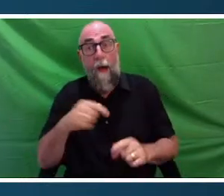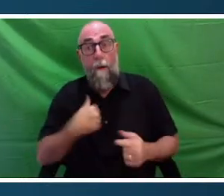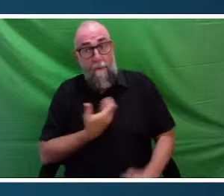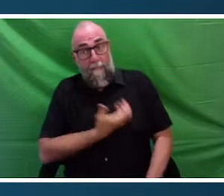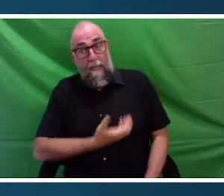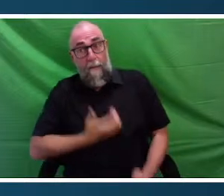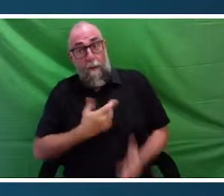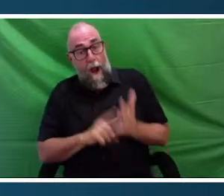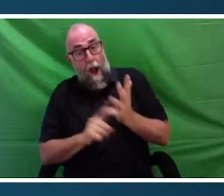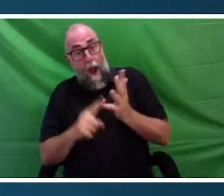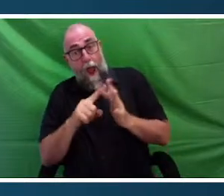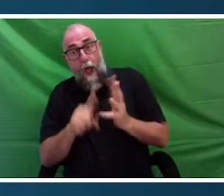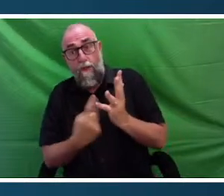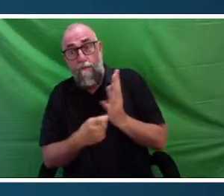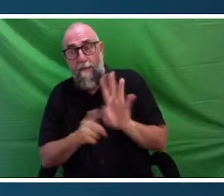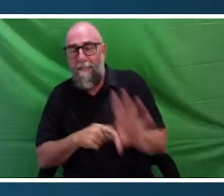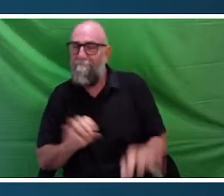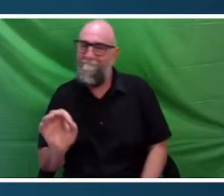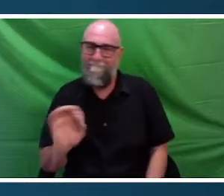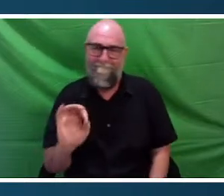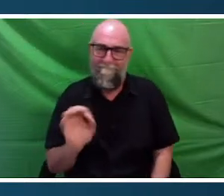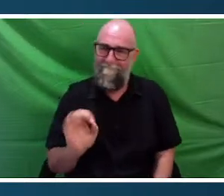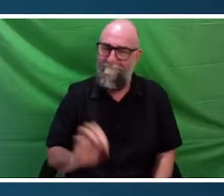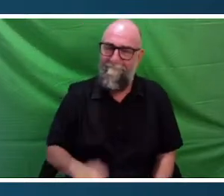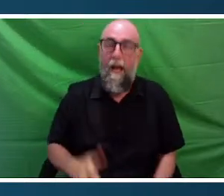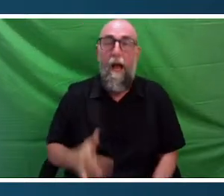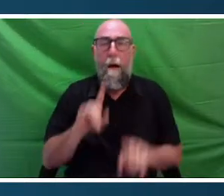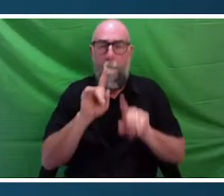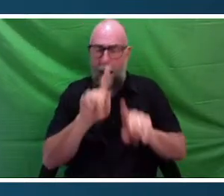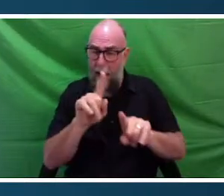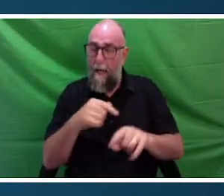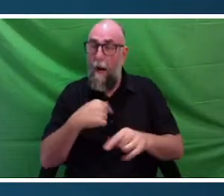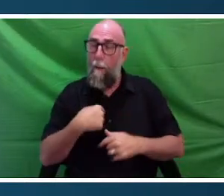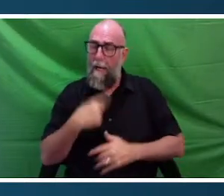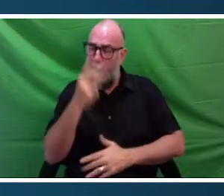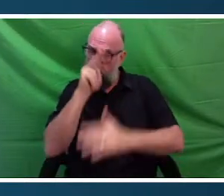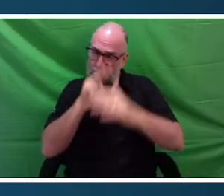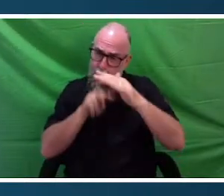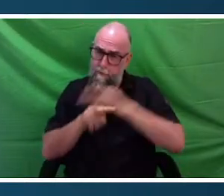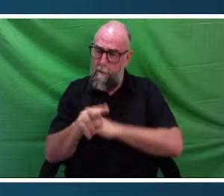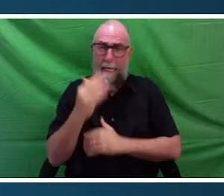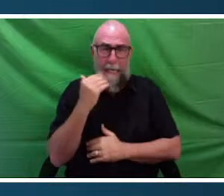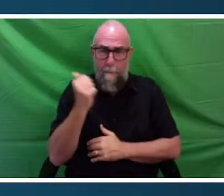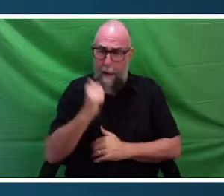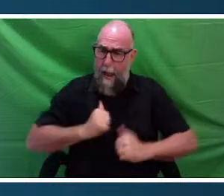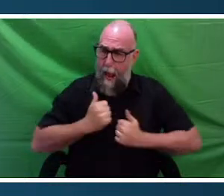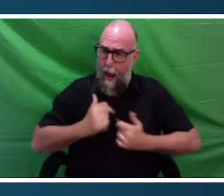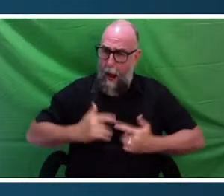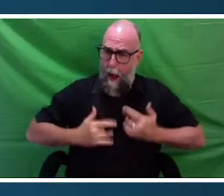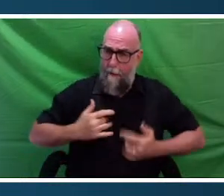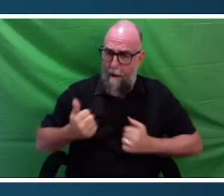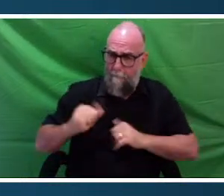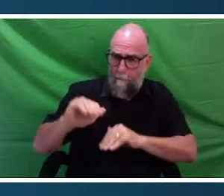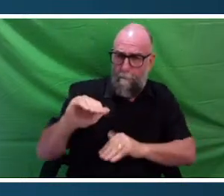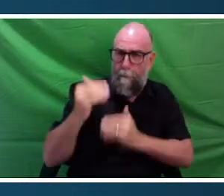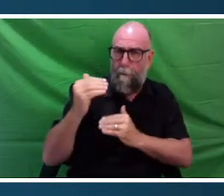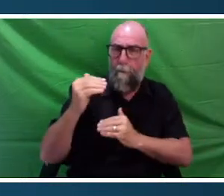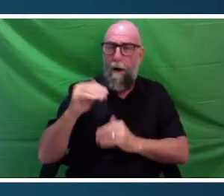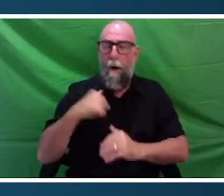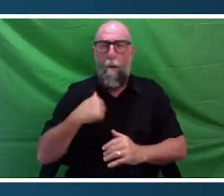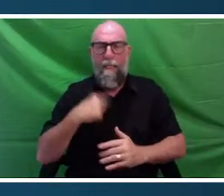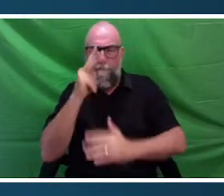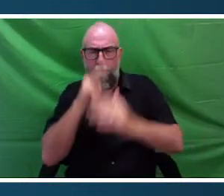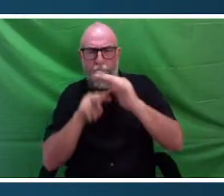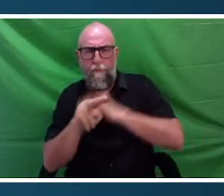But despite the constraints, we were able to dream and move forward because we were never told that there were things